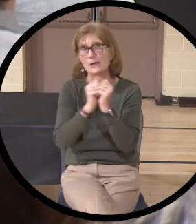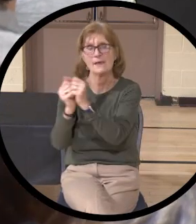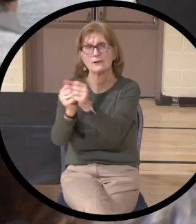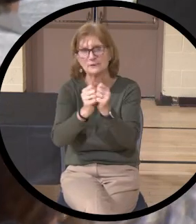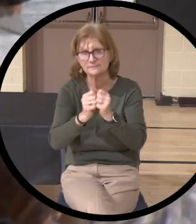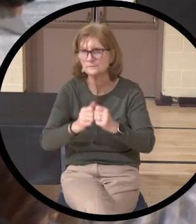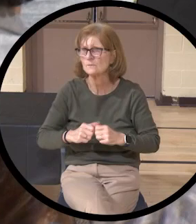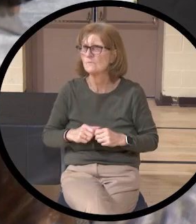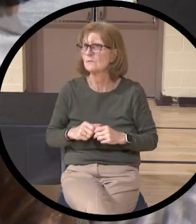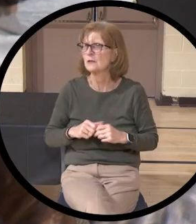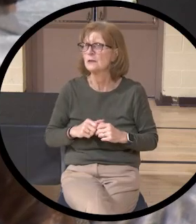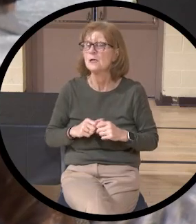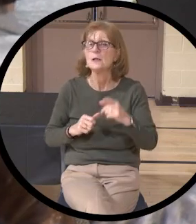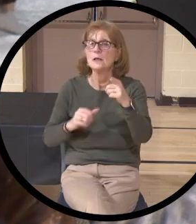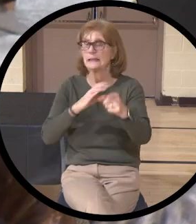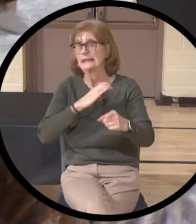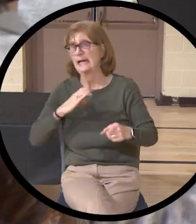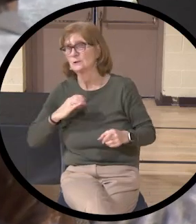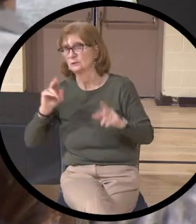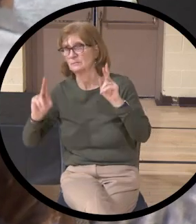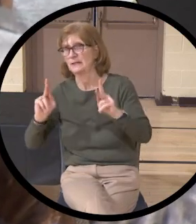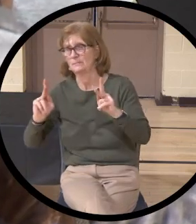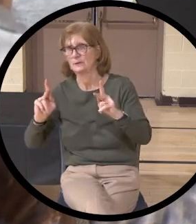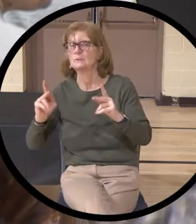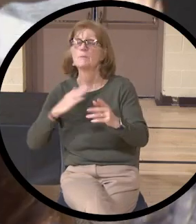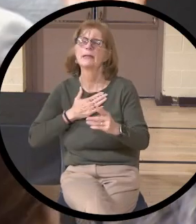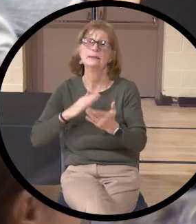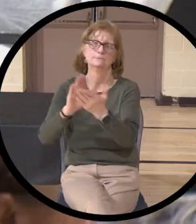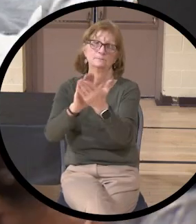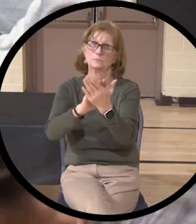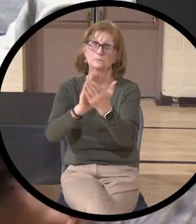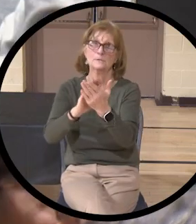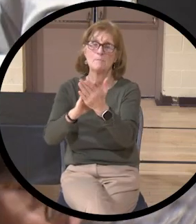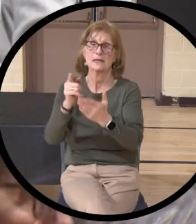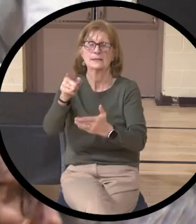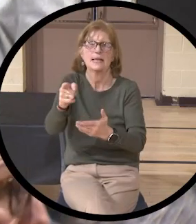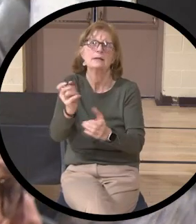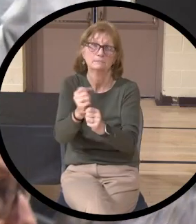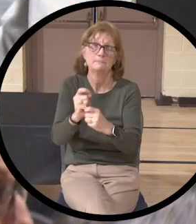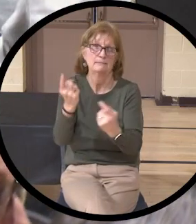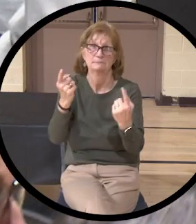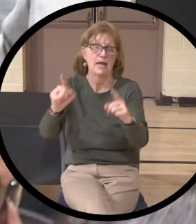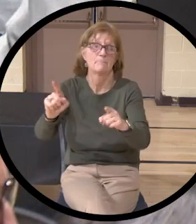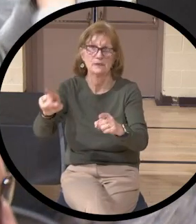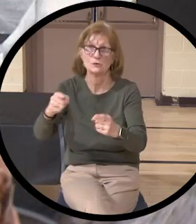I think the council people also deserve a round of applause for supporting projects like these.